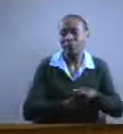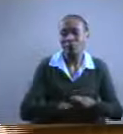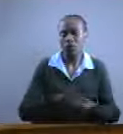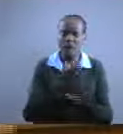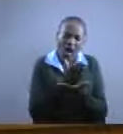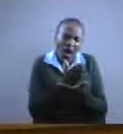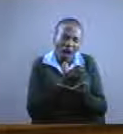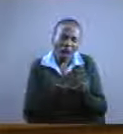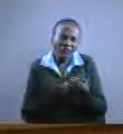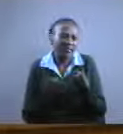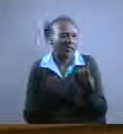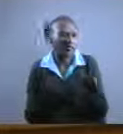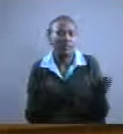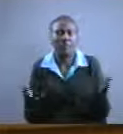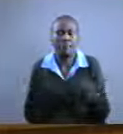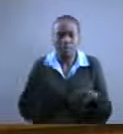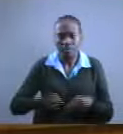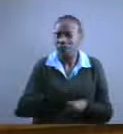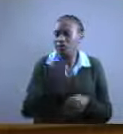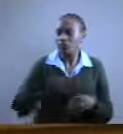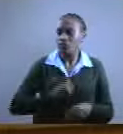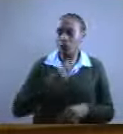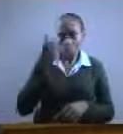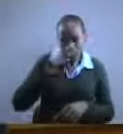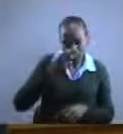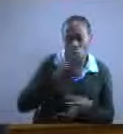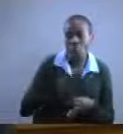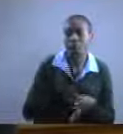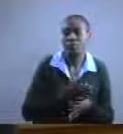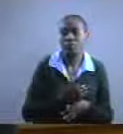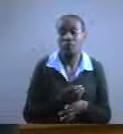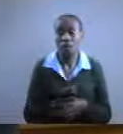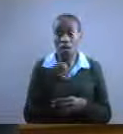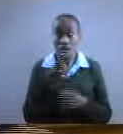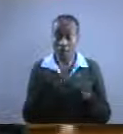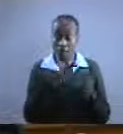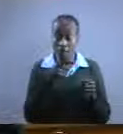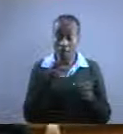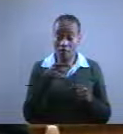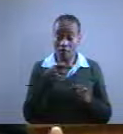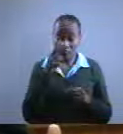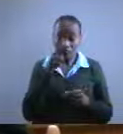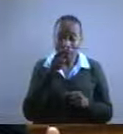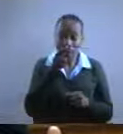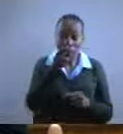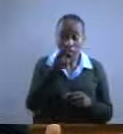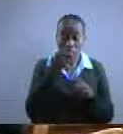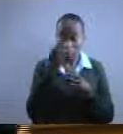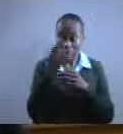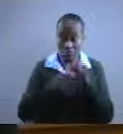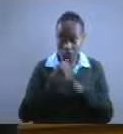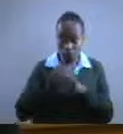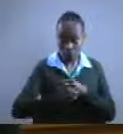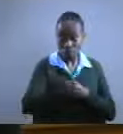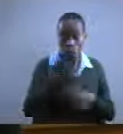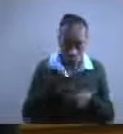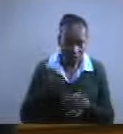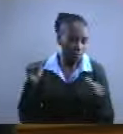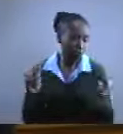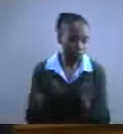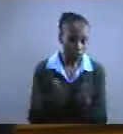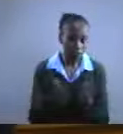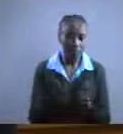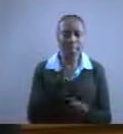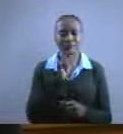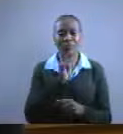young workers the original version would have. In fact, if this version works as it's predicted to over the 3 years, it will only be able to